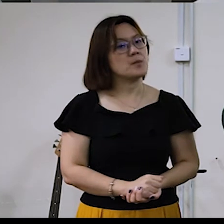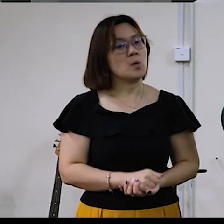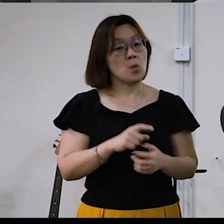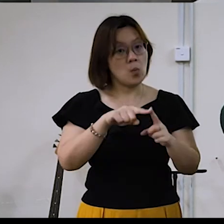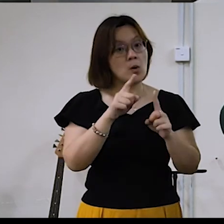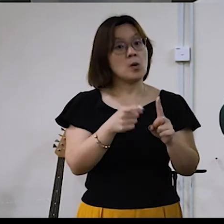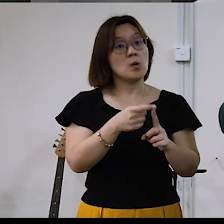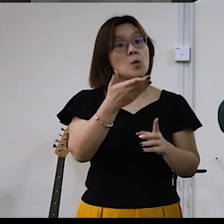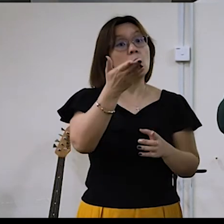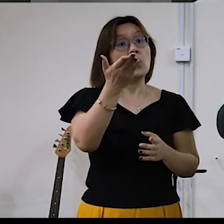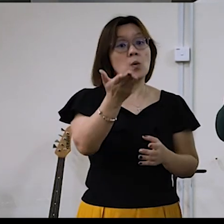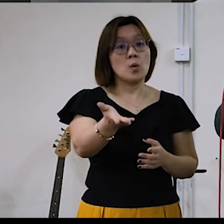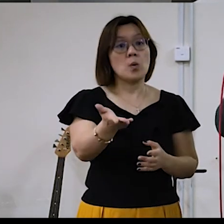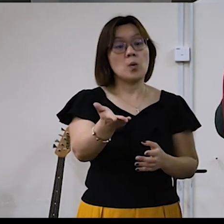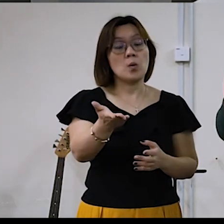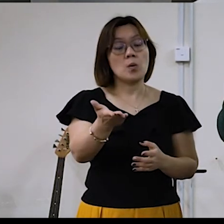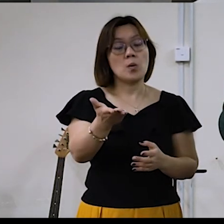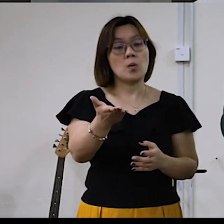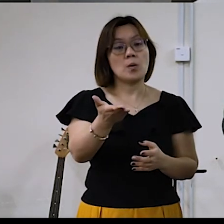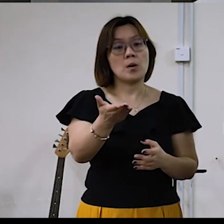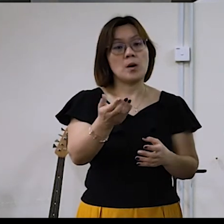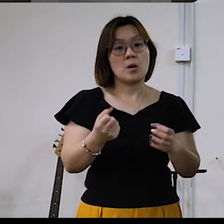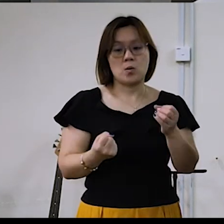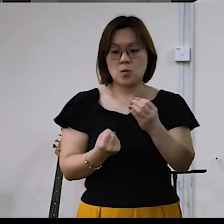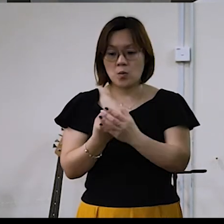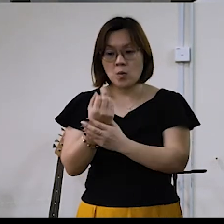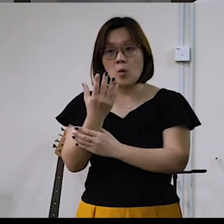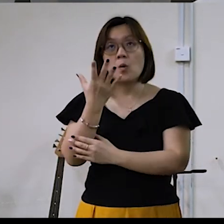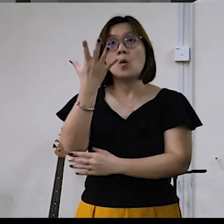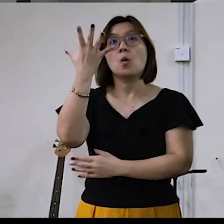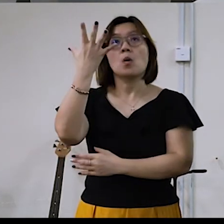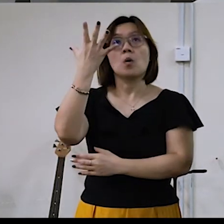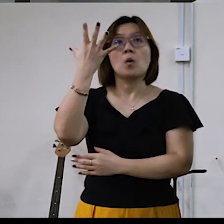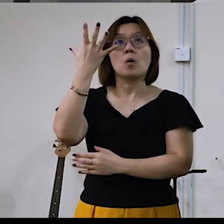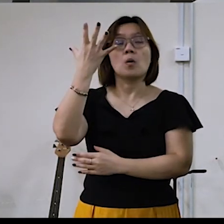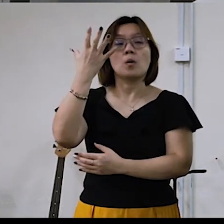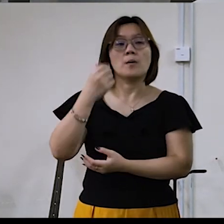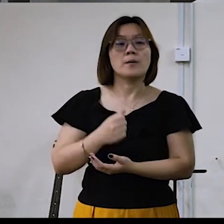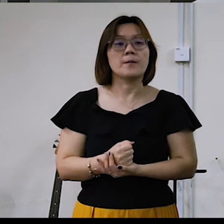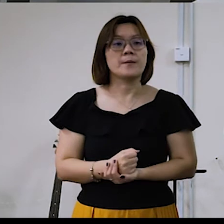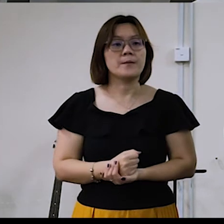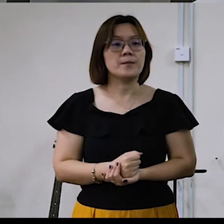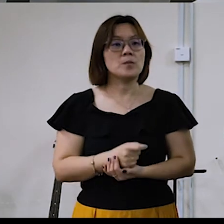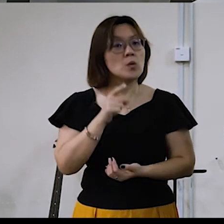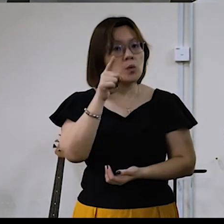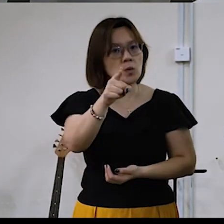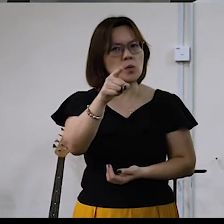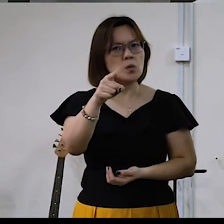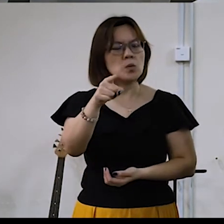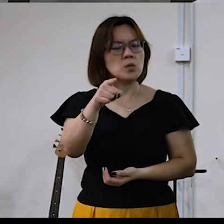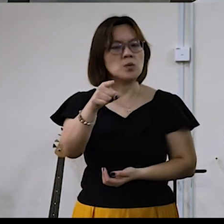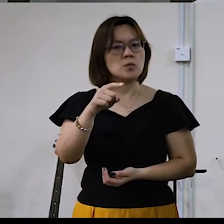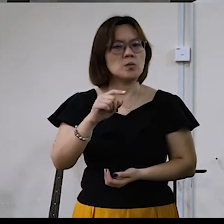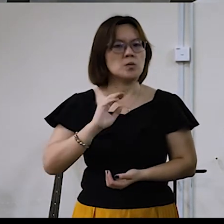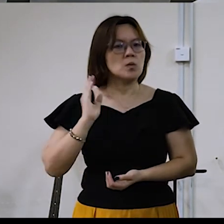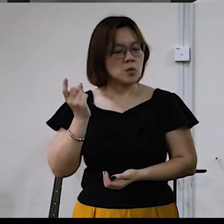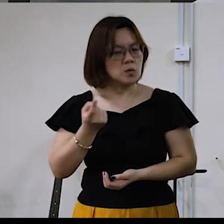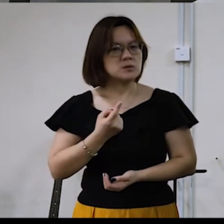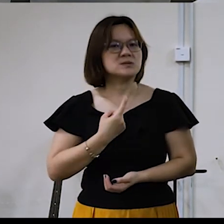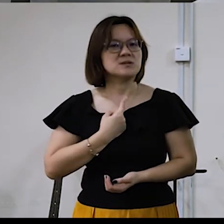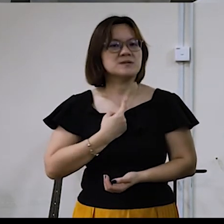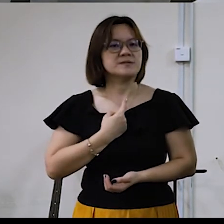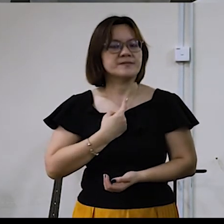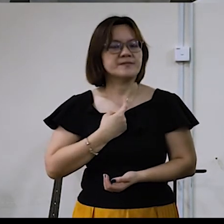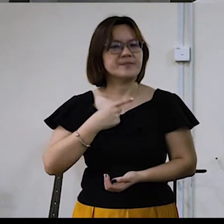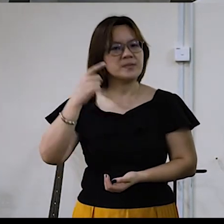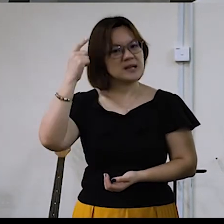want to be baptized. You make your own decision. Listen, the first one, a personal free will. Free